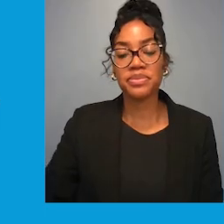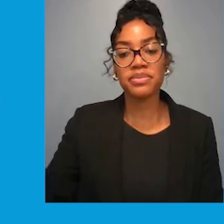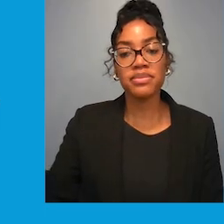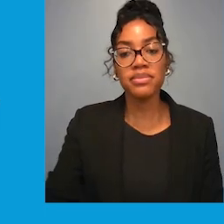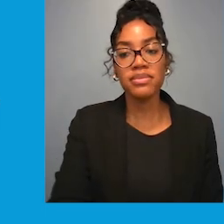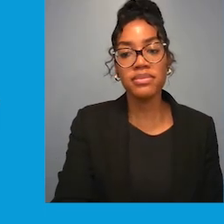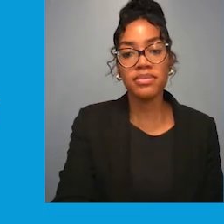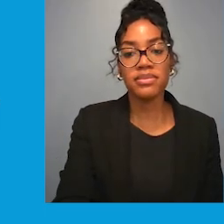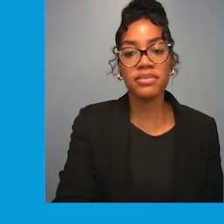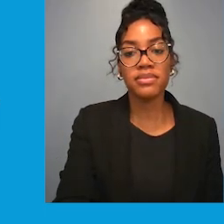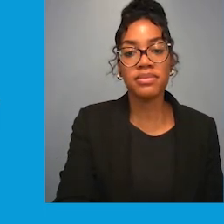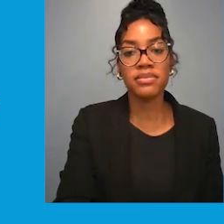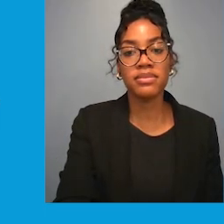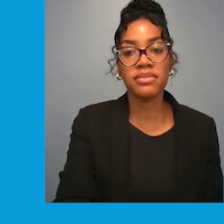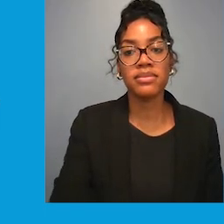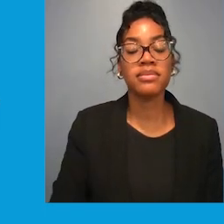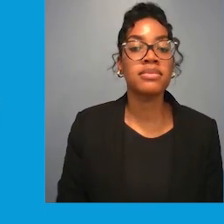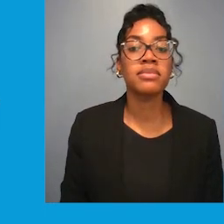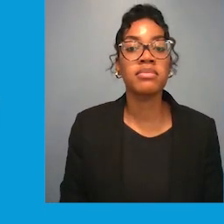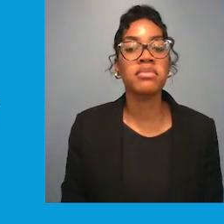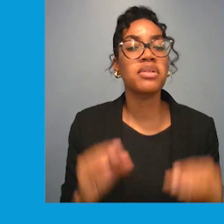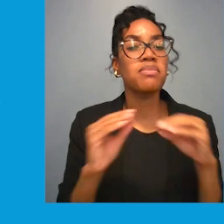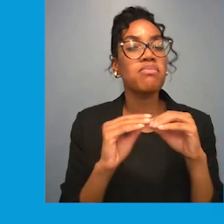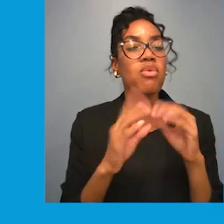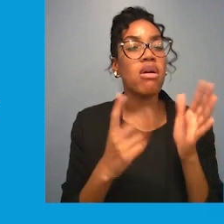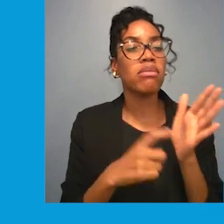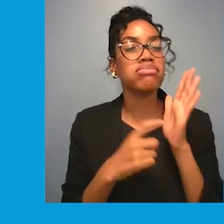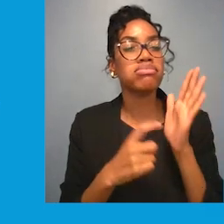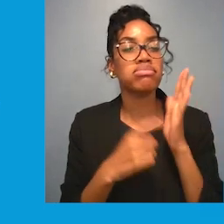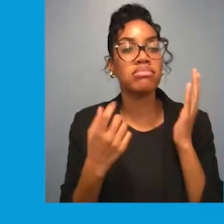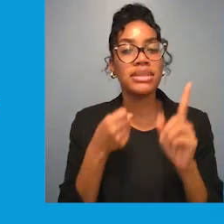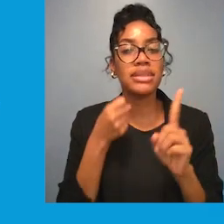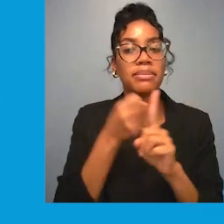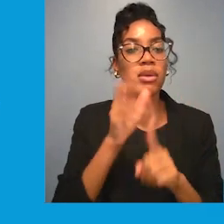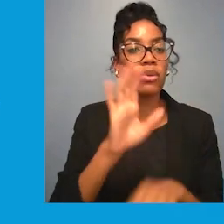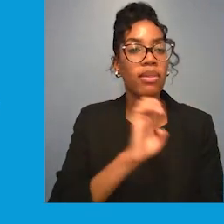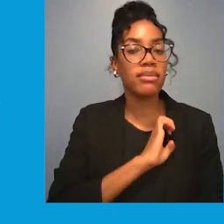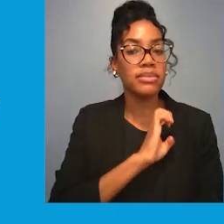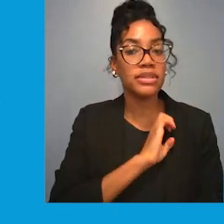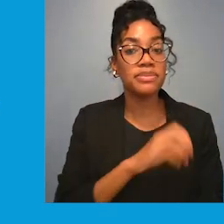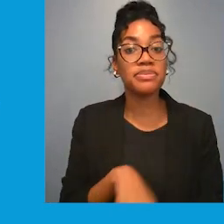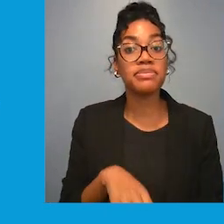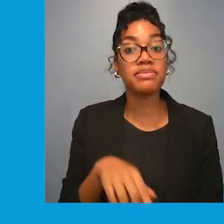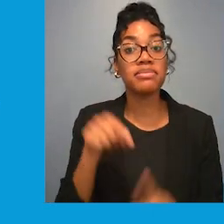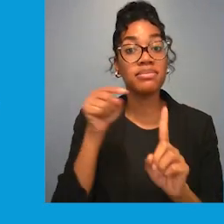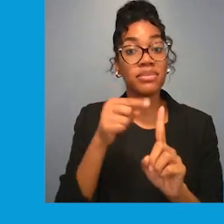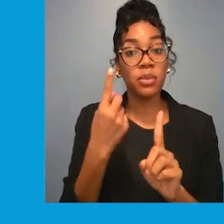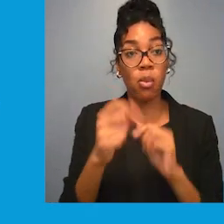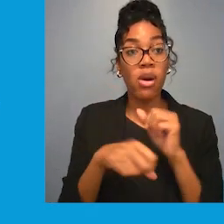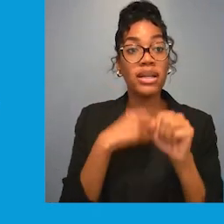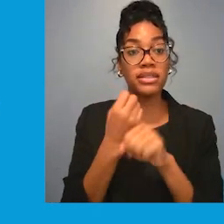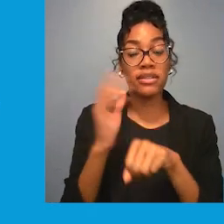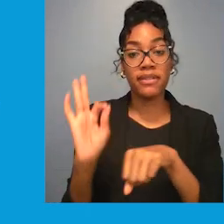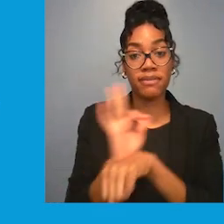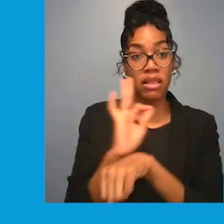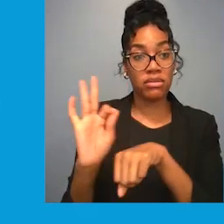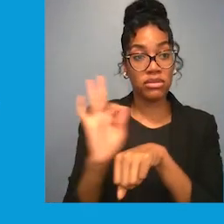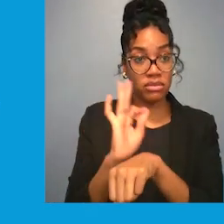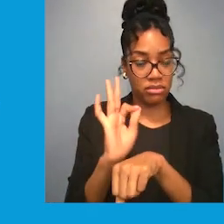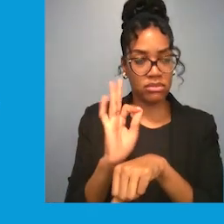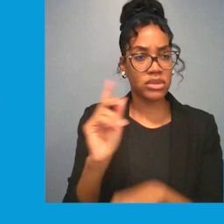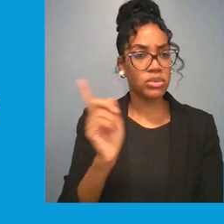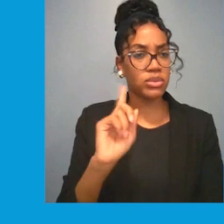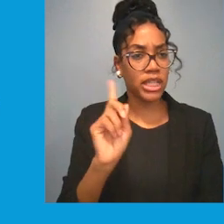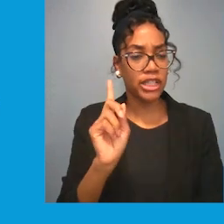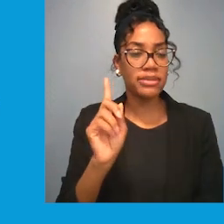So some further criteria that may affect eligibility. This is a 1-year fellowship that takes place in the National Capital Region,